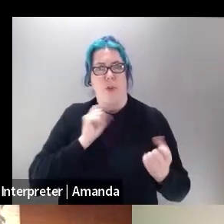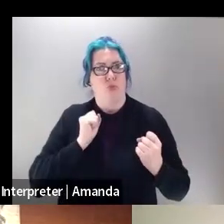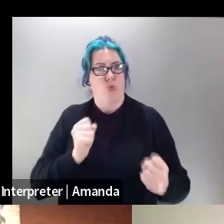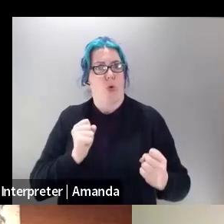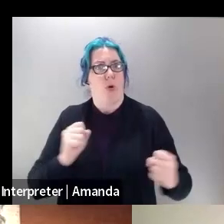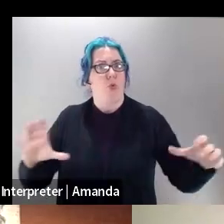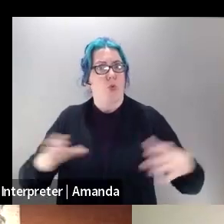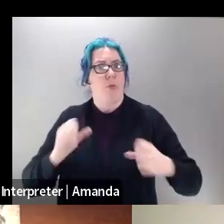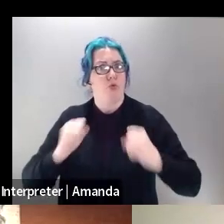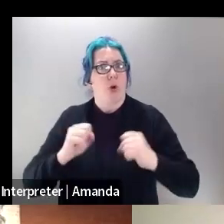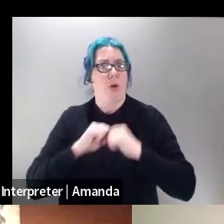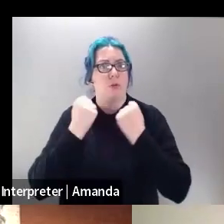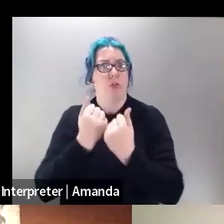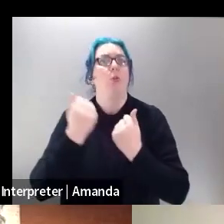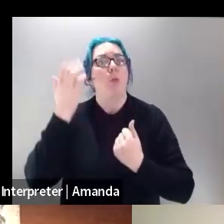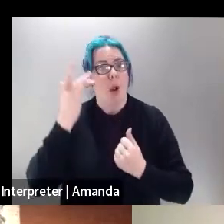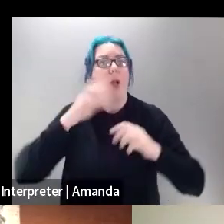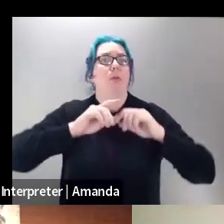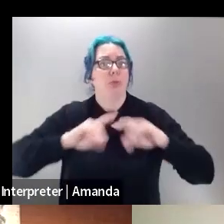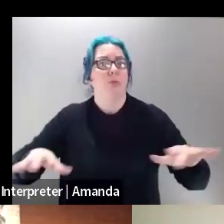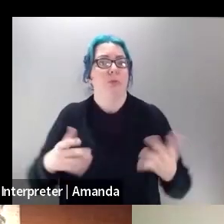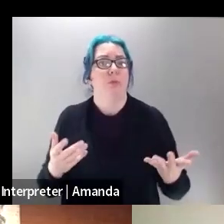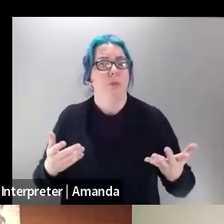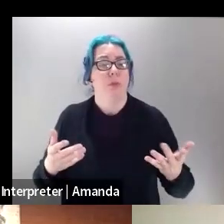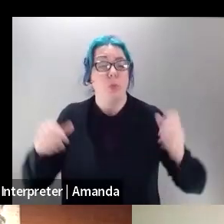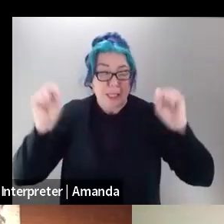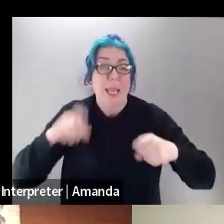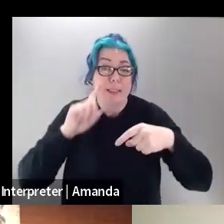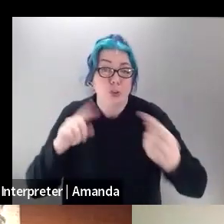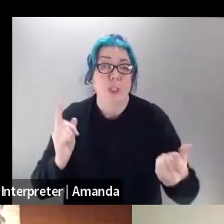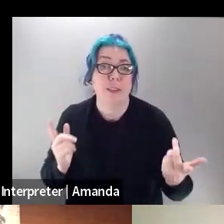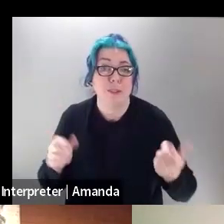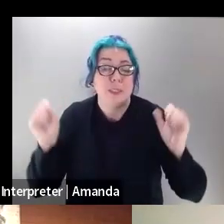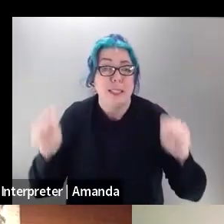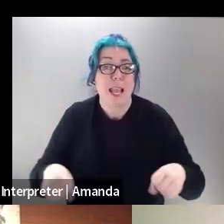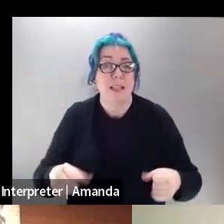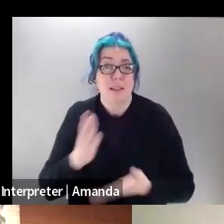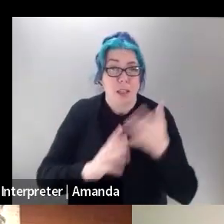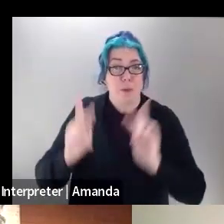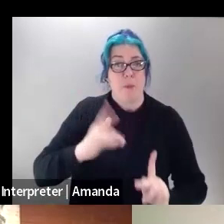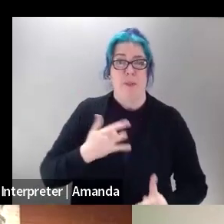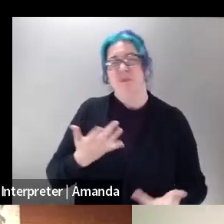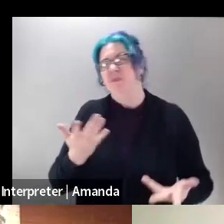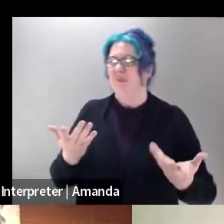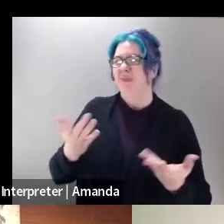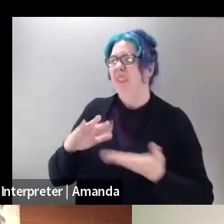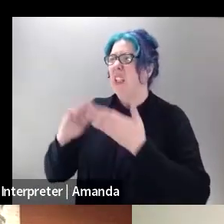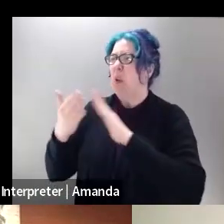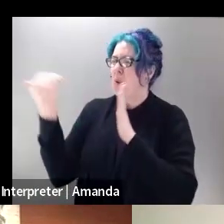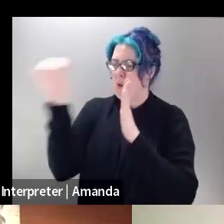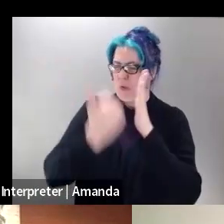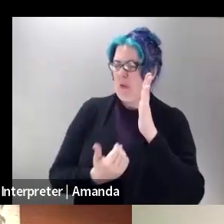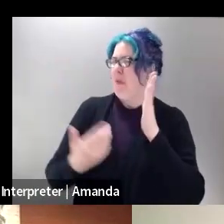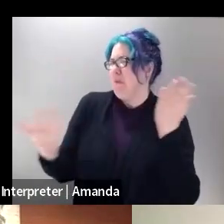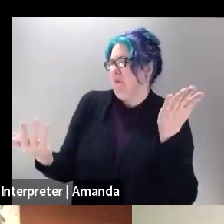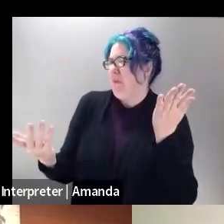no need to come to a resolution or a consensus on this topic. That's absolutely not something we need to work